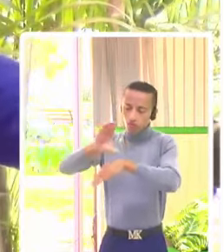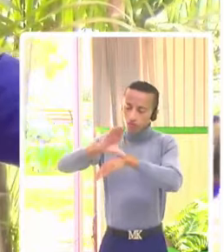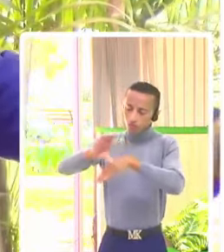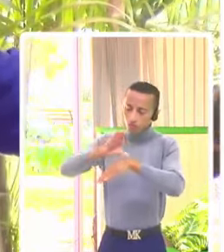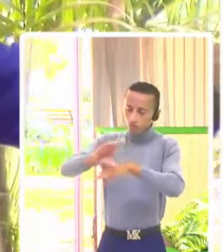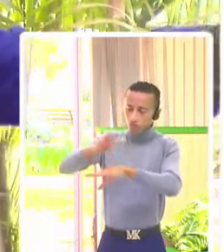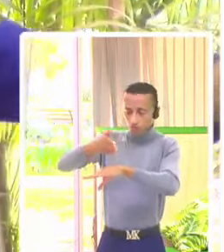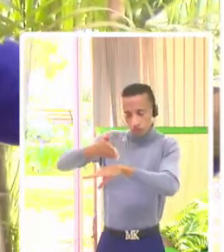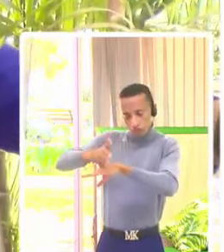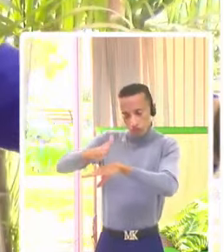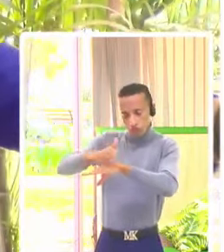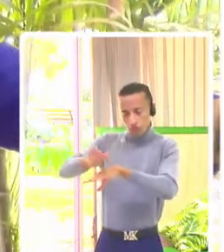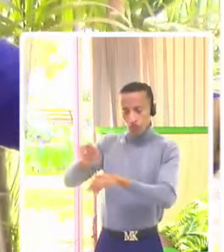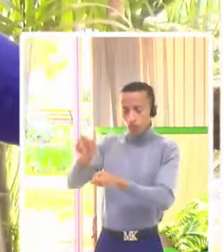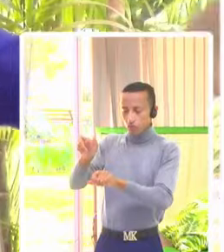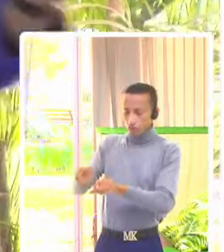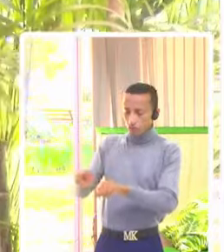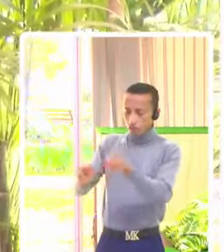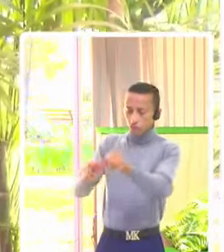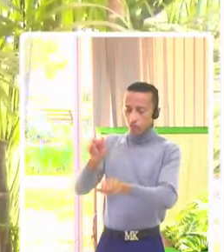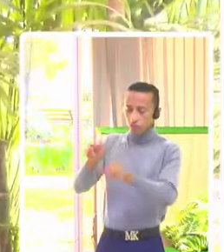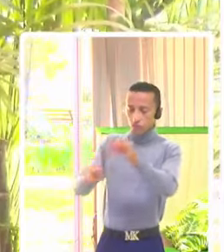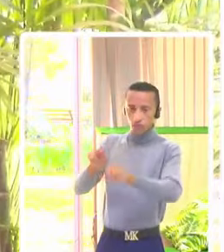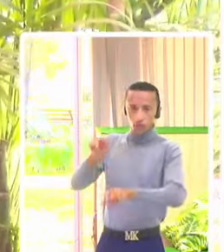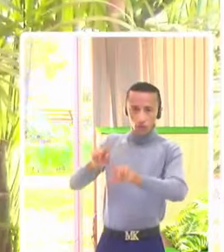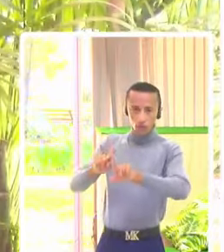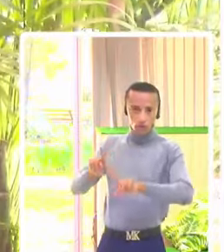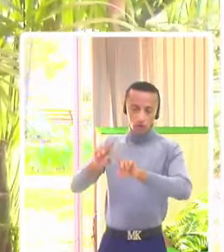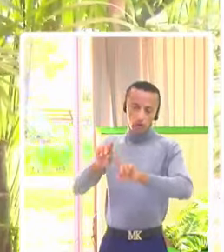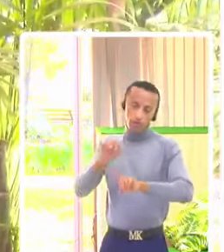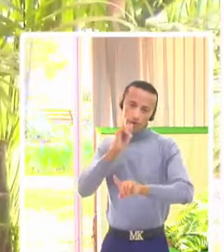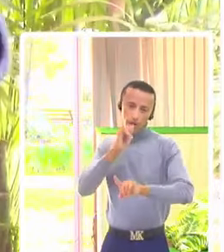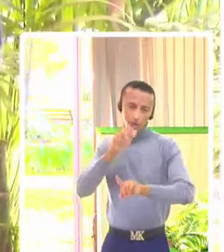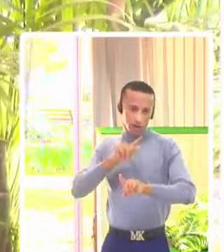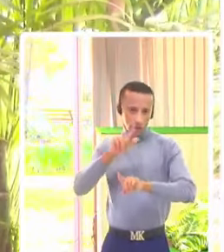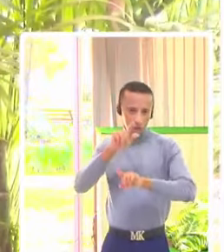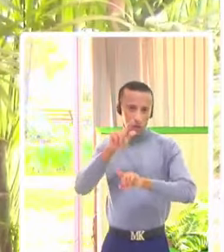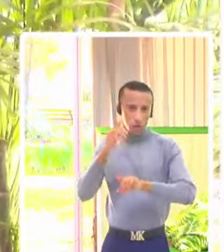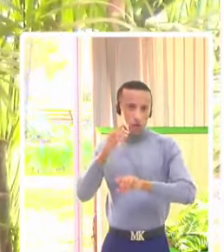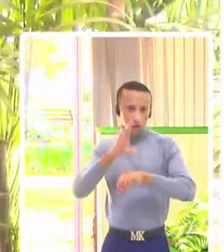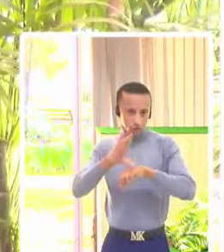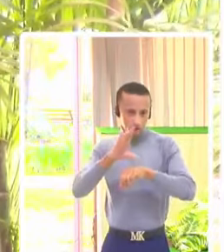from 2-hour course to a doctor,